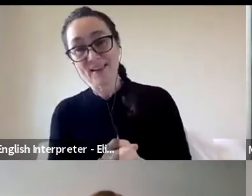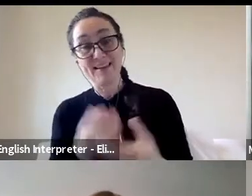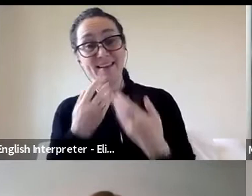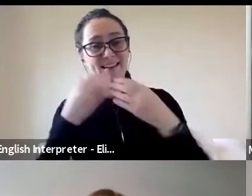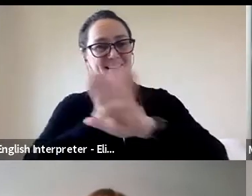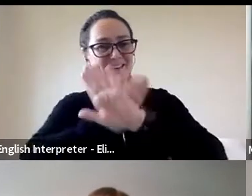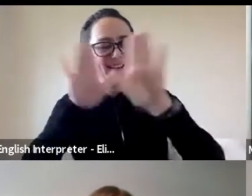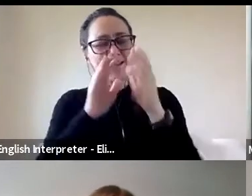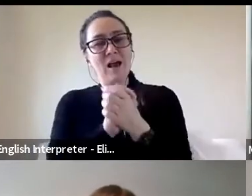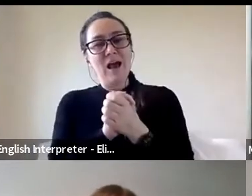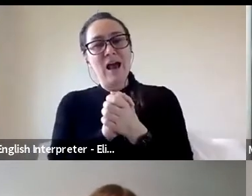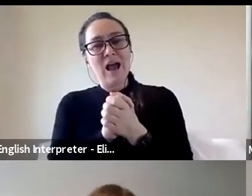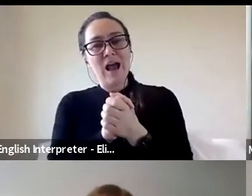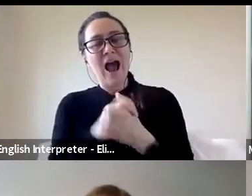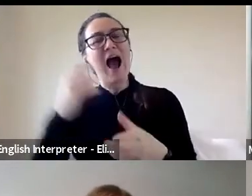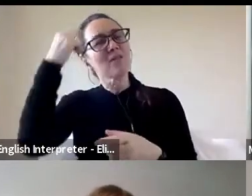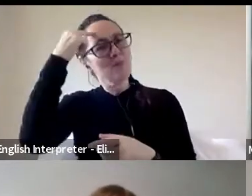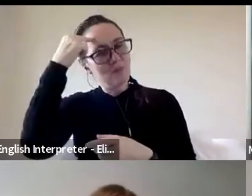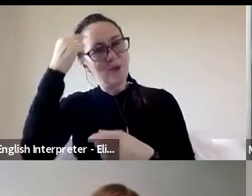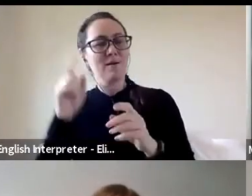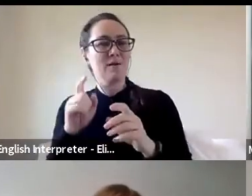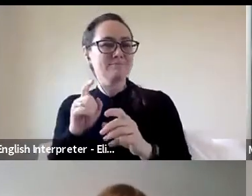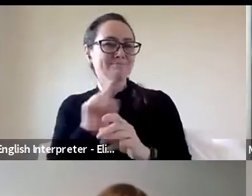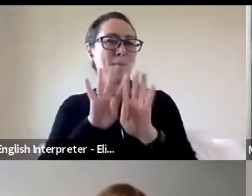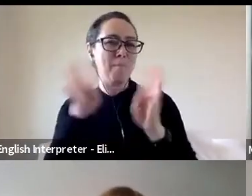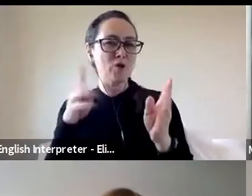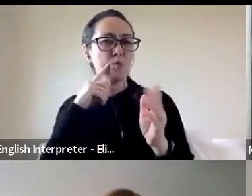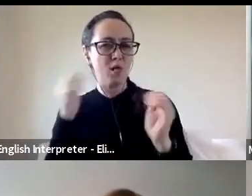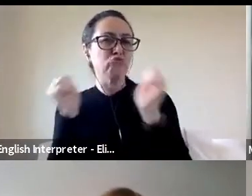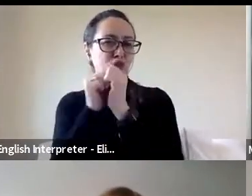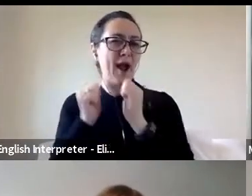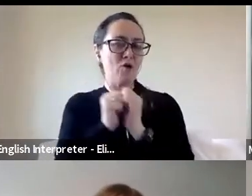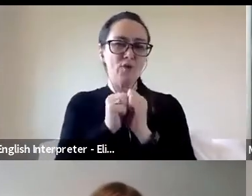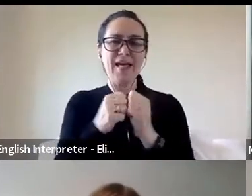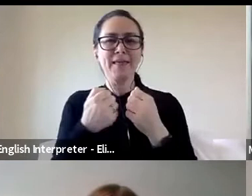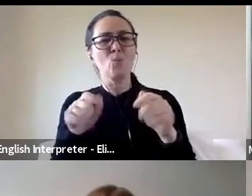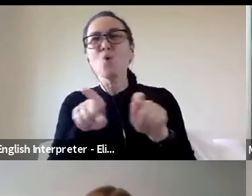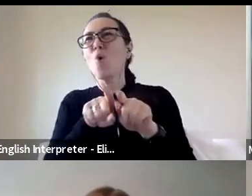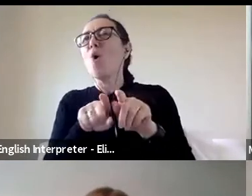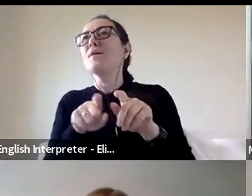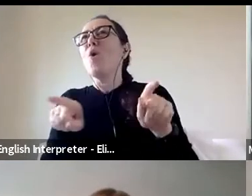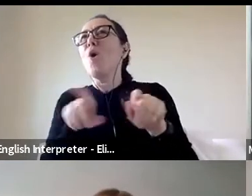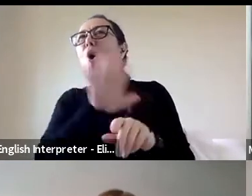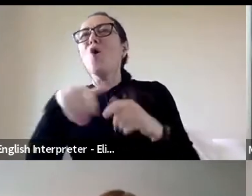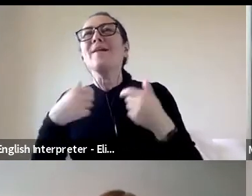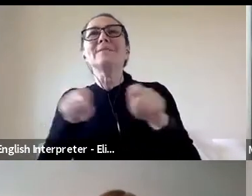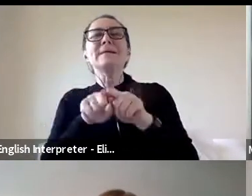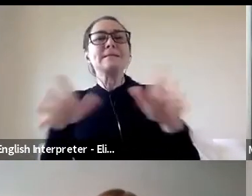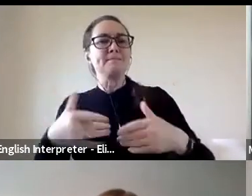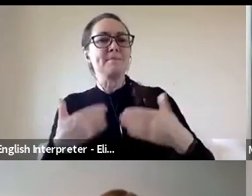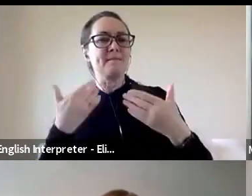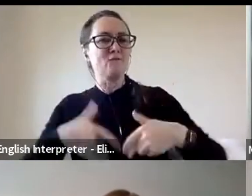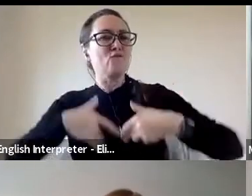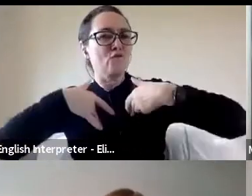I think there is going to be quite a lot of agreement across us all today. I think we're all coming from the same place, and I think in